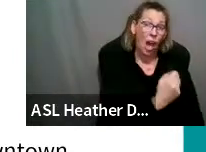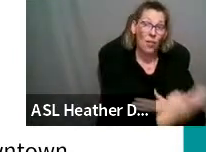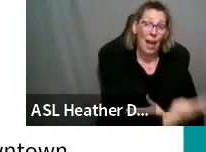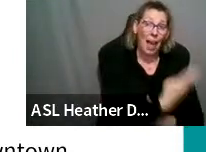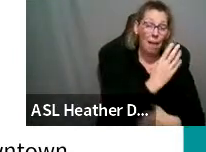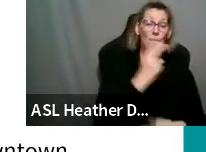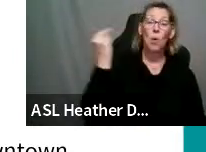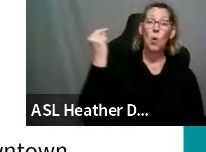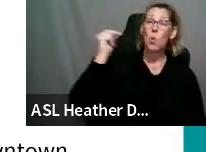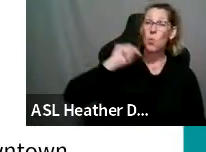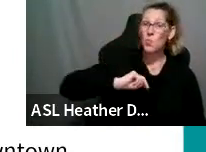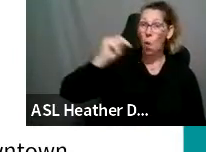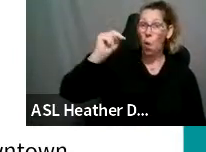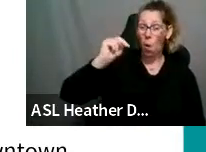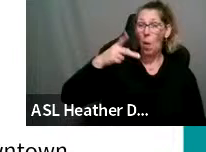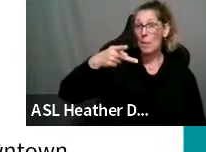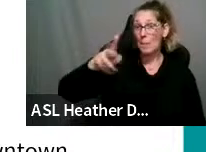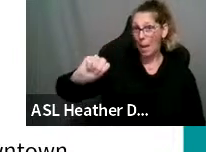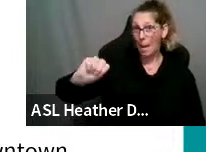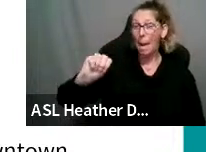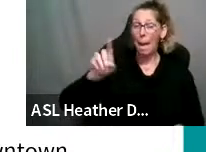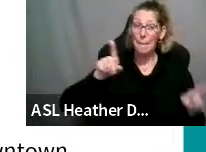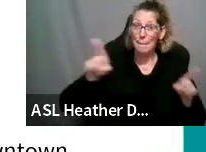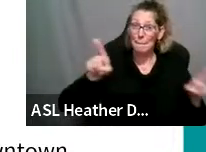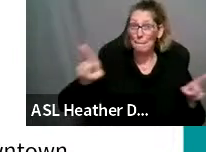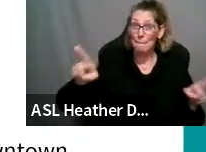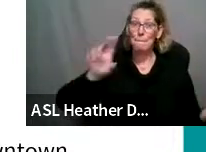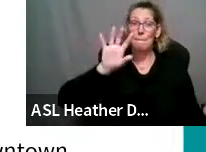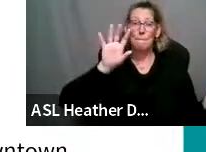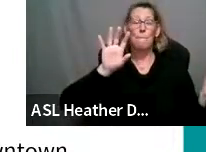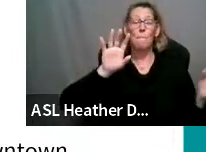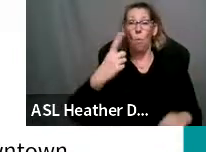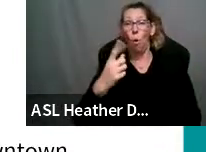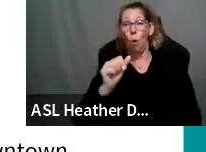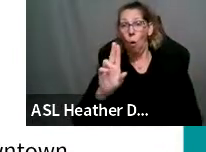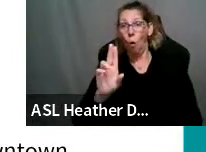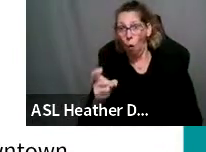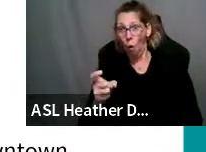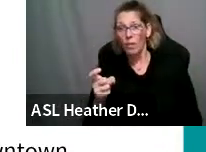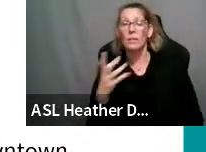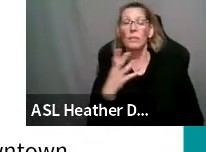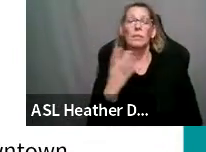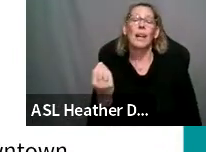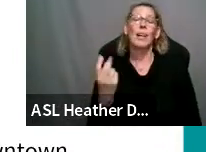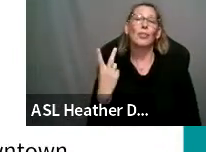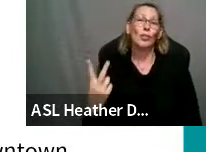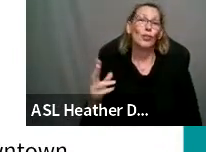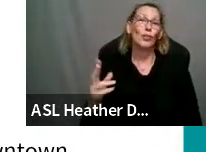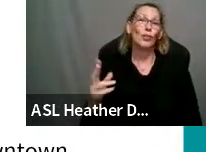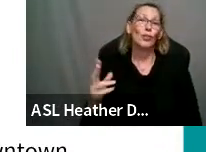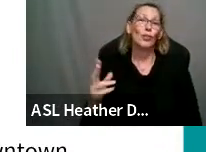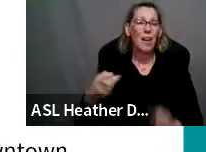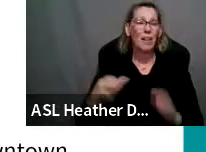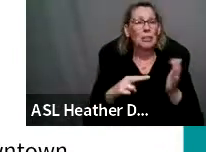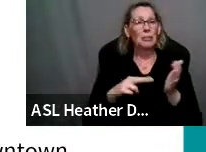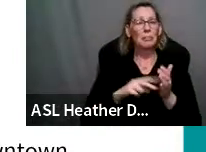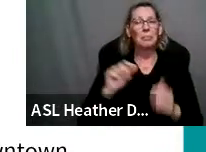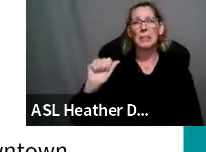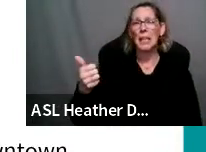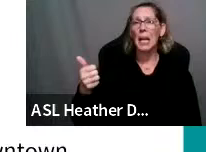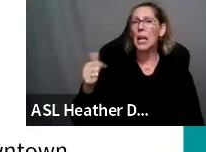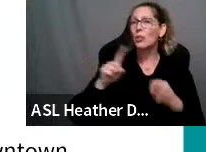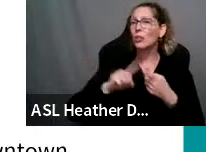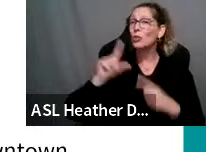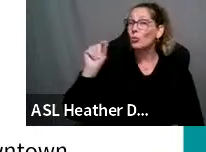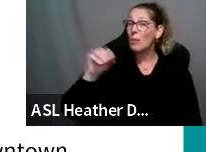northbound PM travel time for the modified LPA, 1 aux and design option of the 2 aux is about 10 to 20%